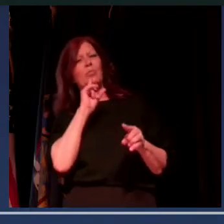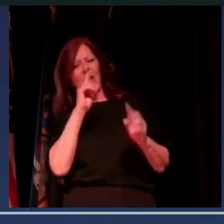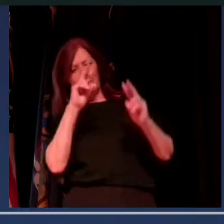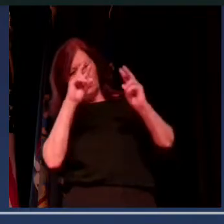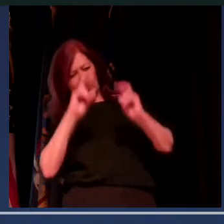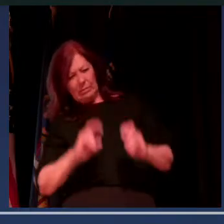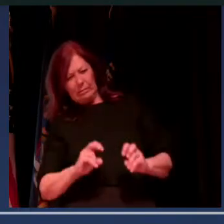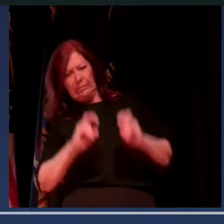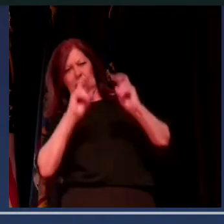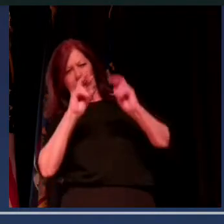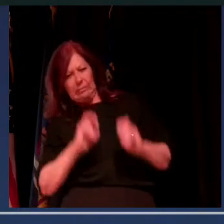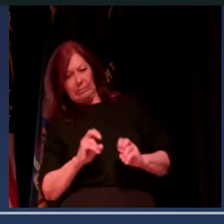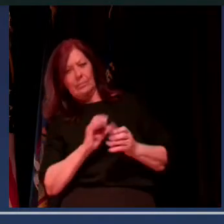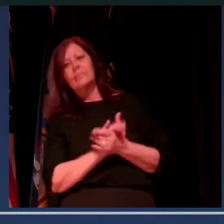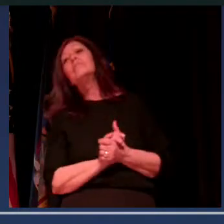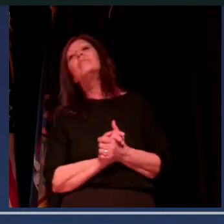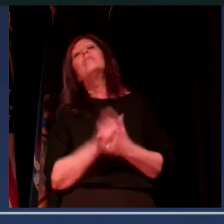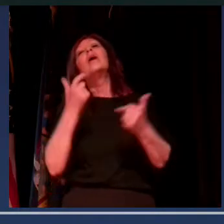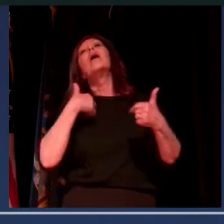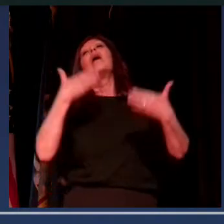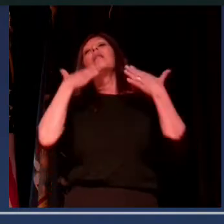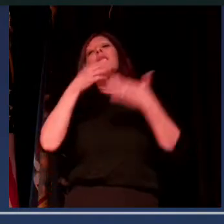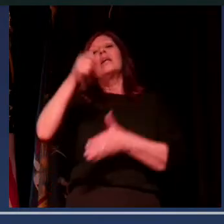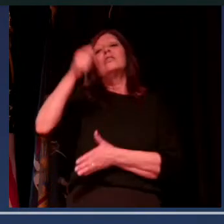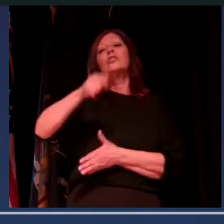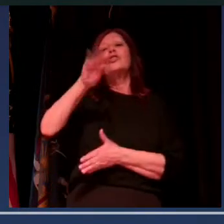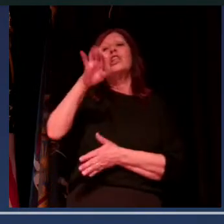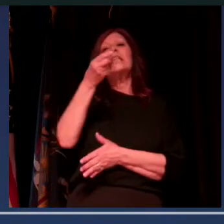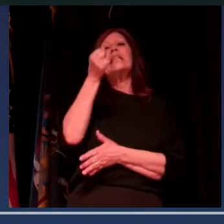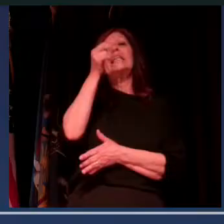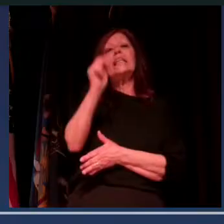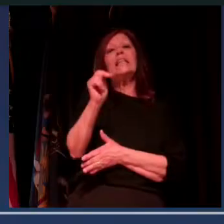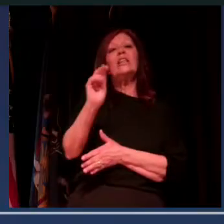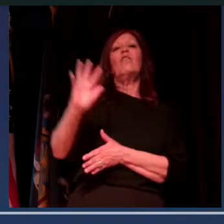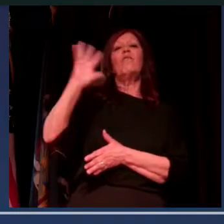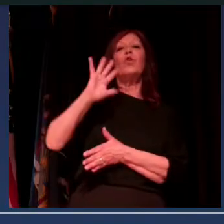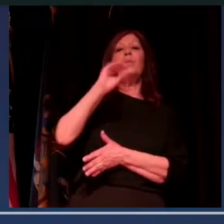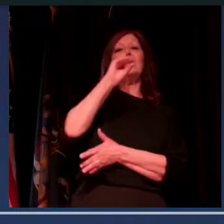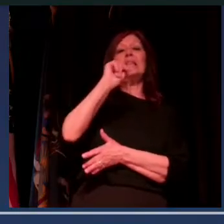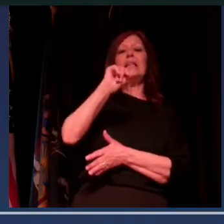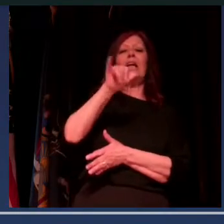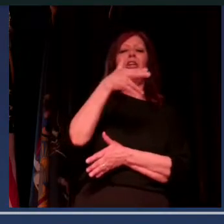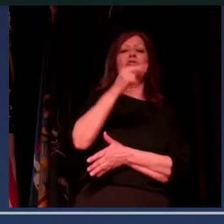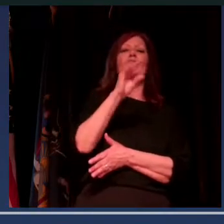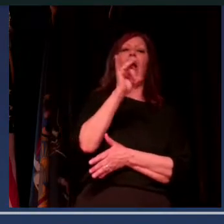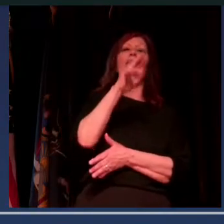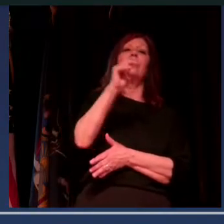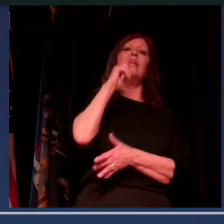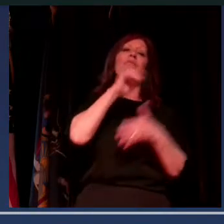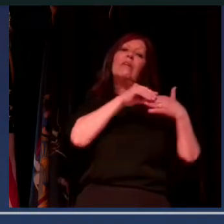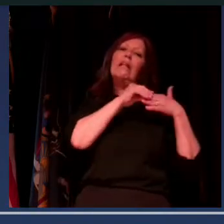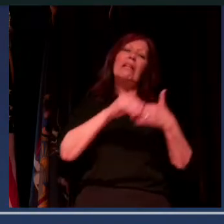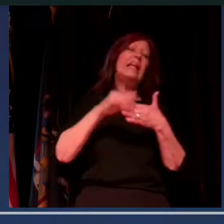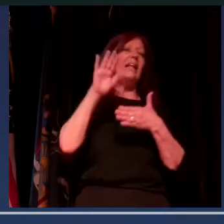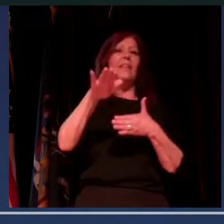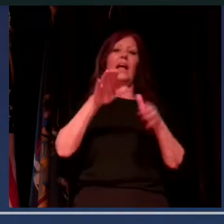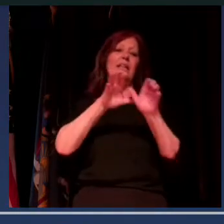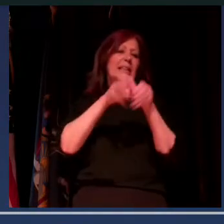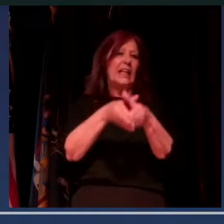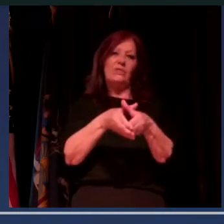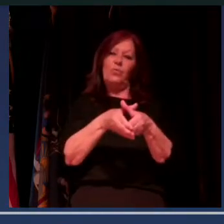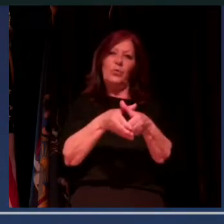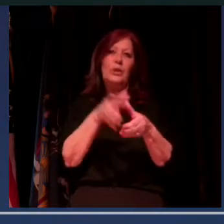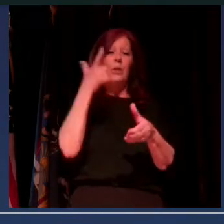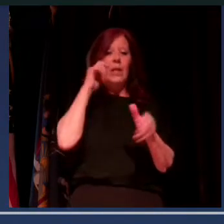evaluated. I thank Judge Susan Egan and former District Attorney John Flynn for heading that task force. Because of the task